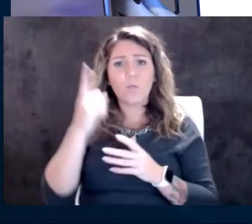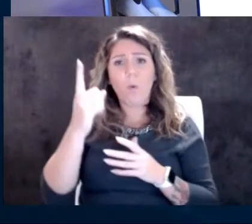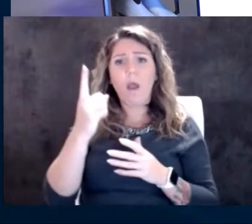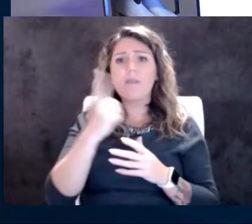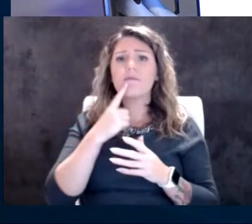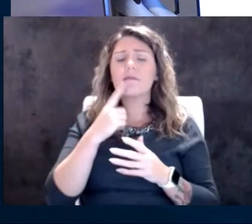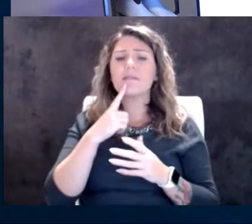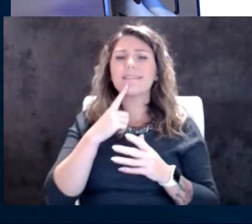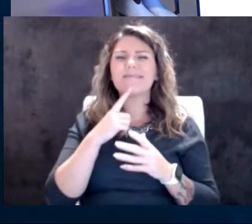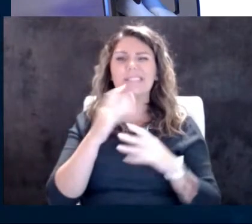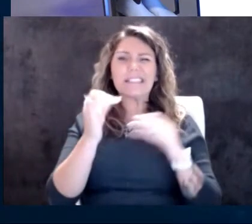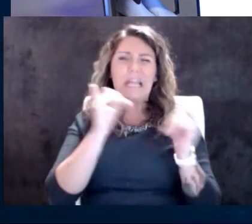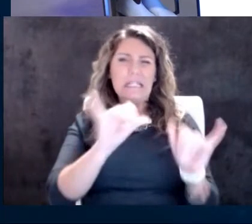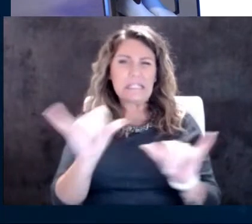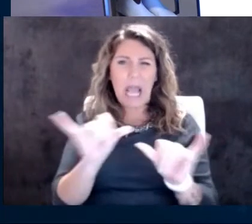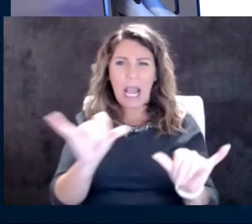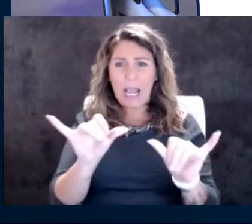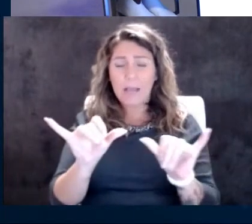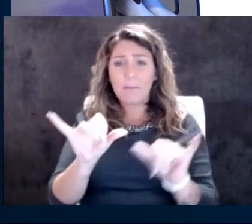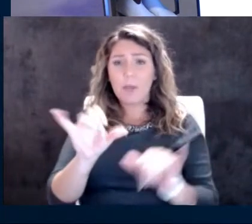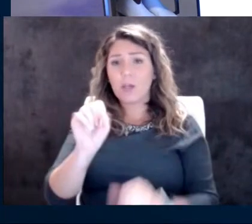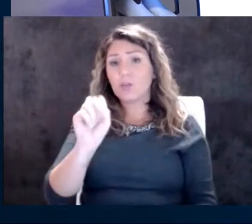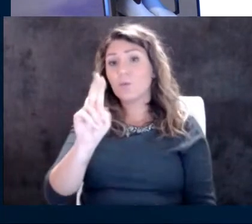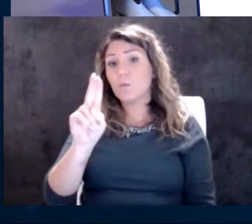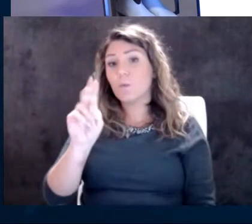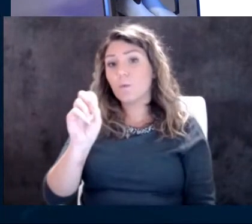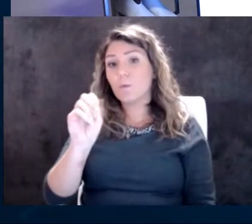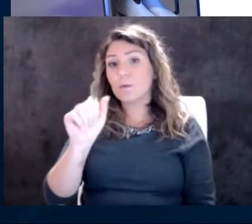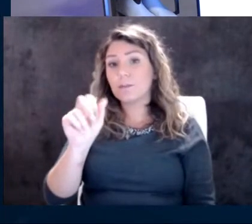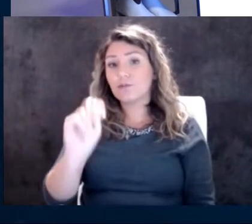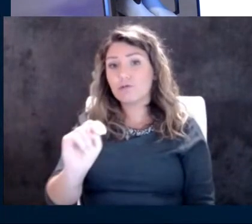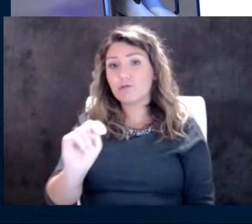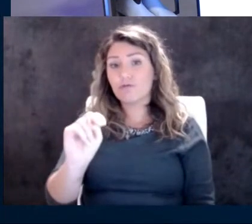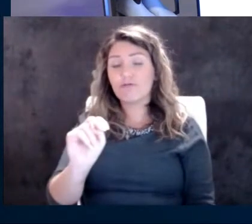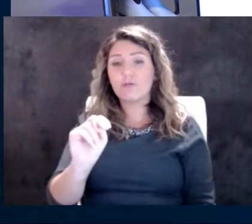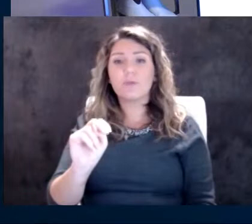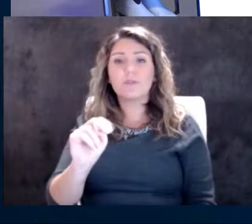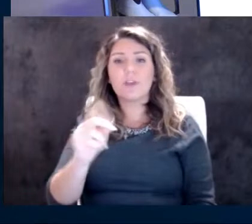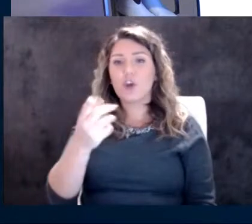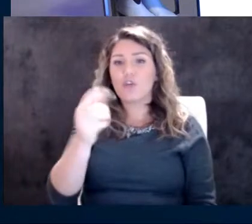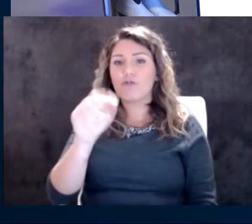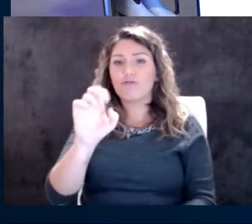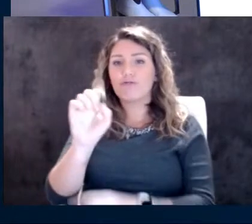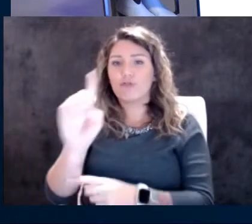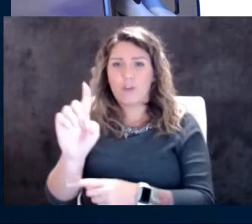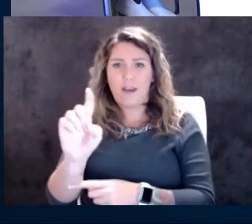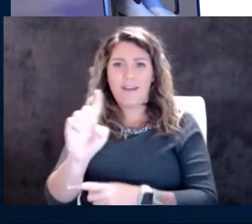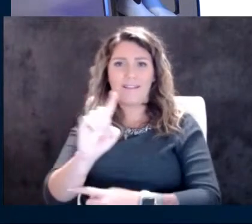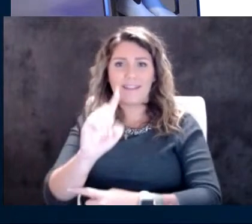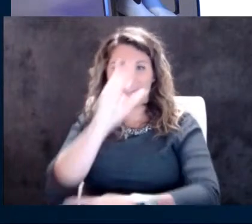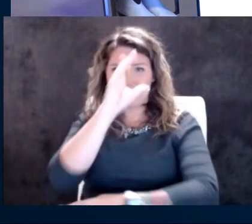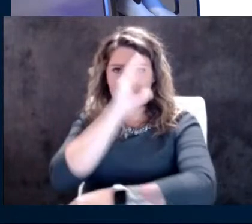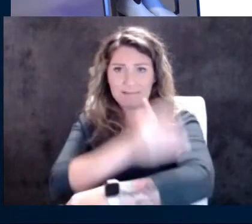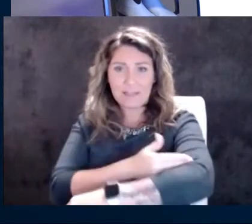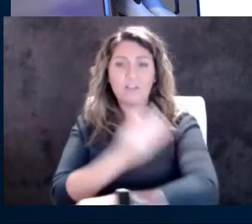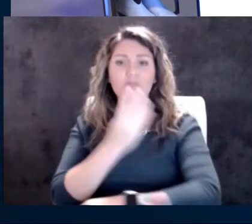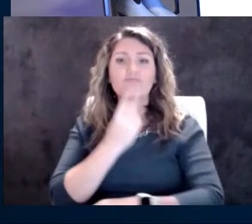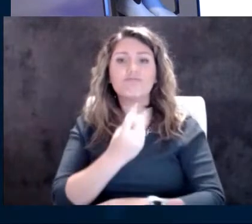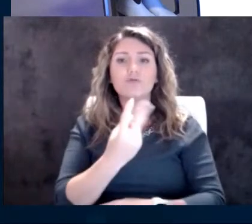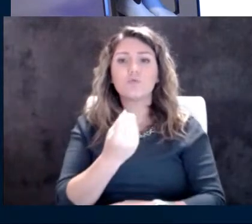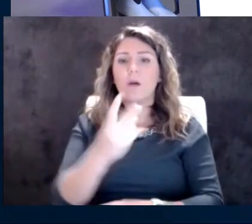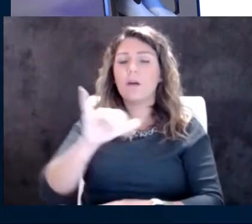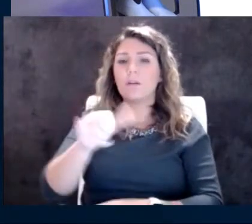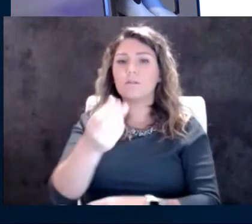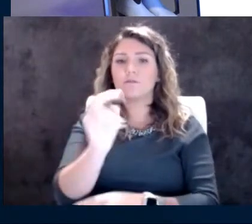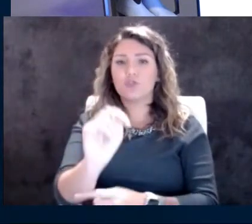same lines. Susan says she has a grandson who will be 12 on January 4th. He's 5'8",